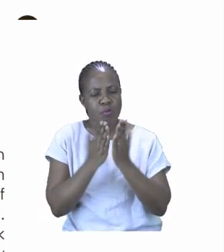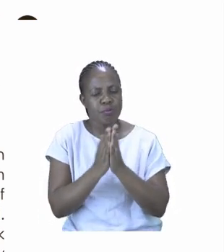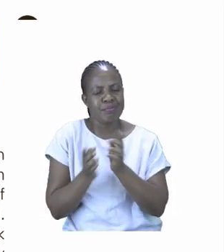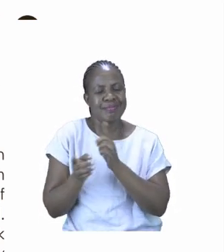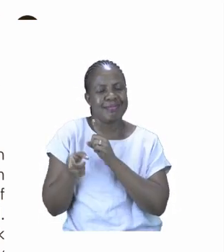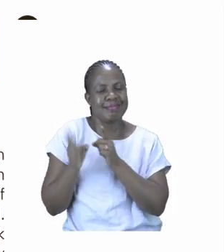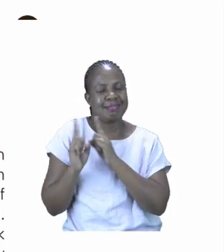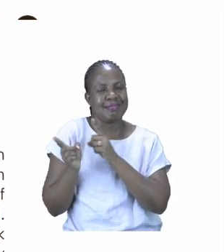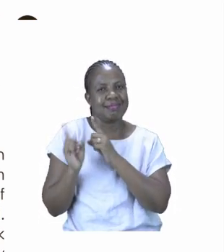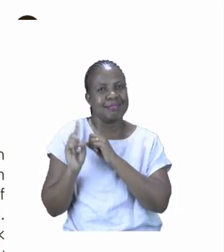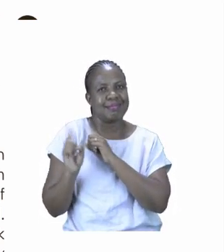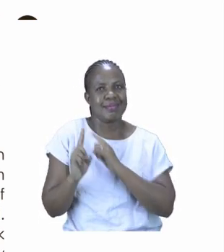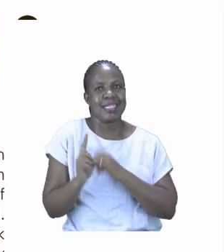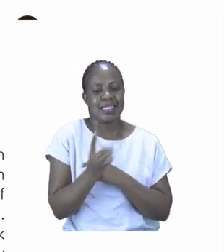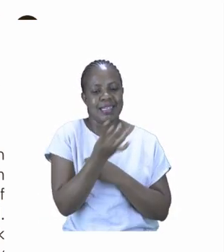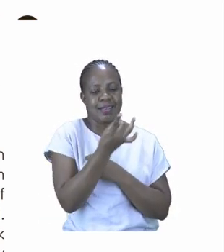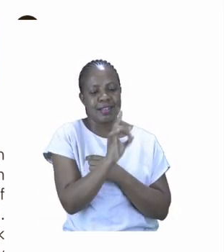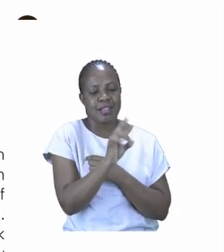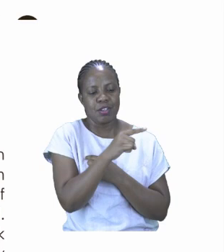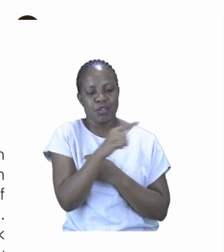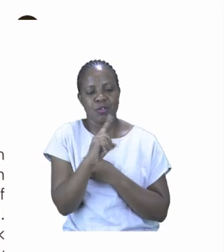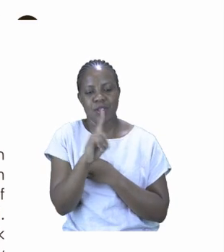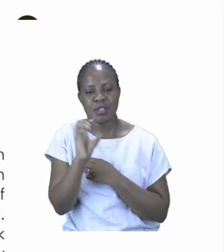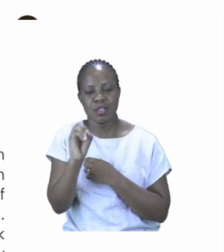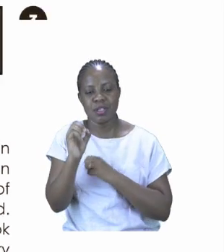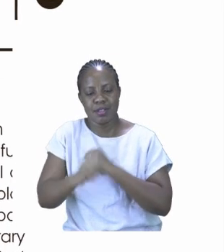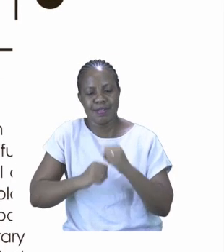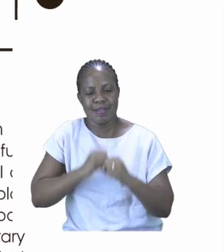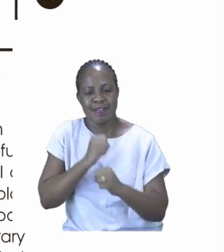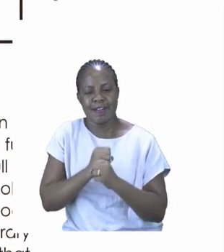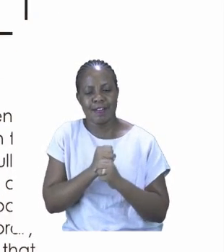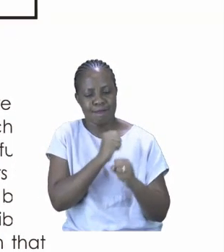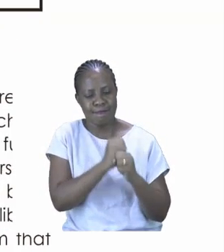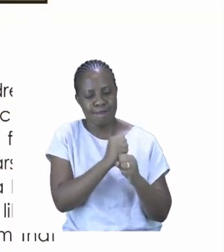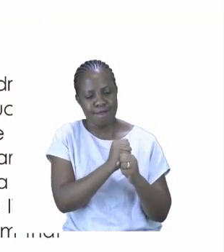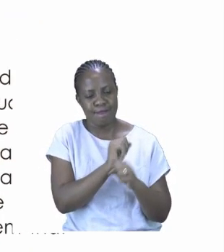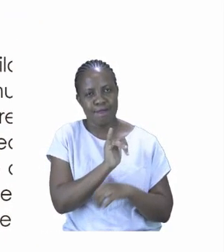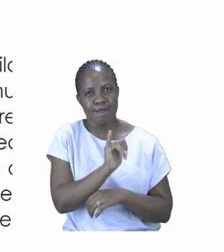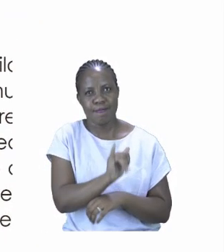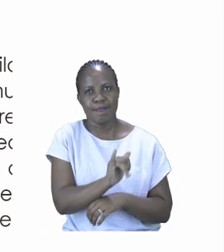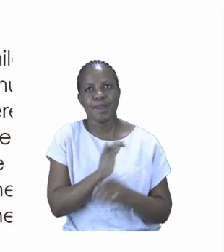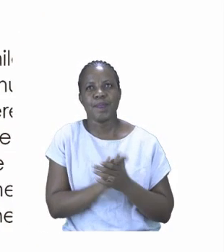Peter found an interesting book about cars.